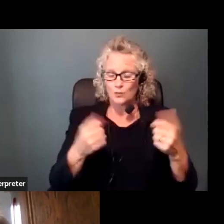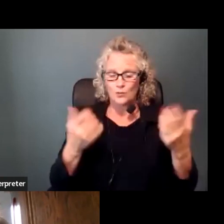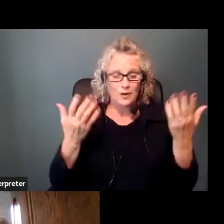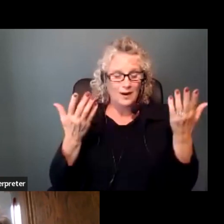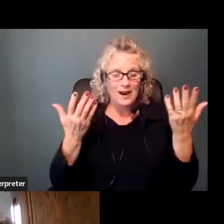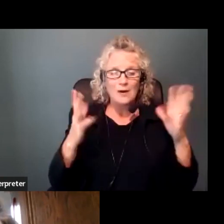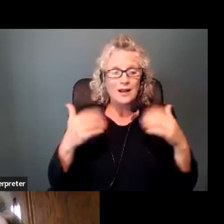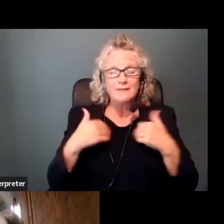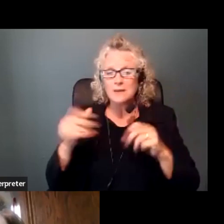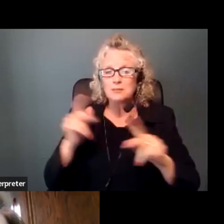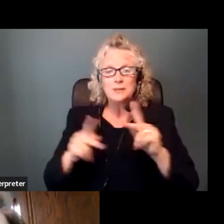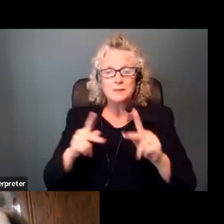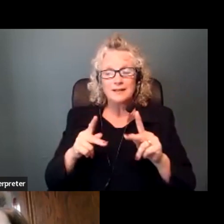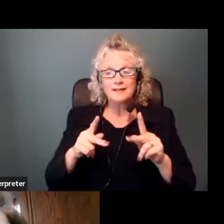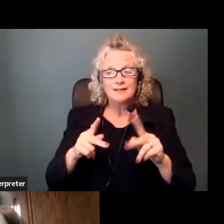humans in their lives. And